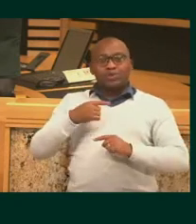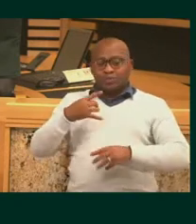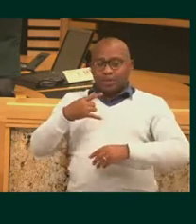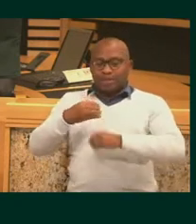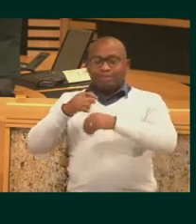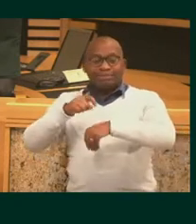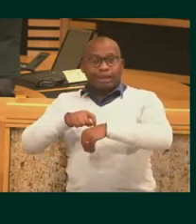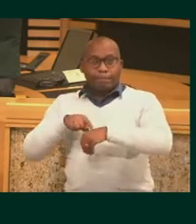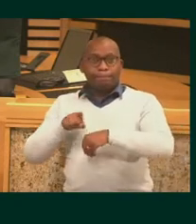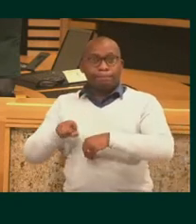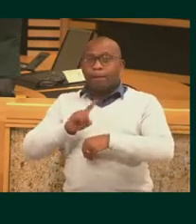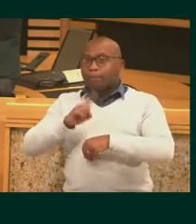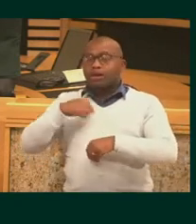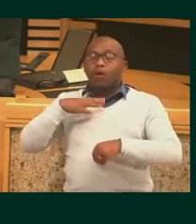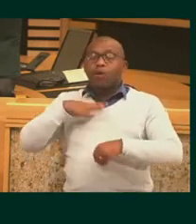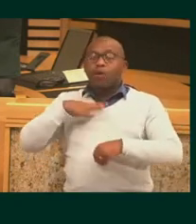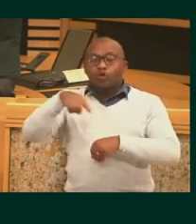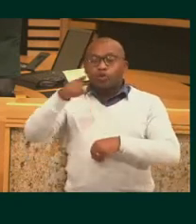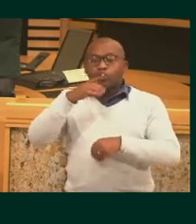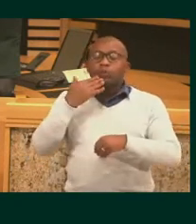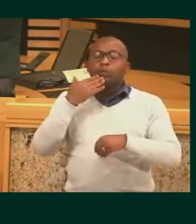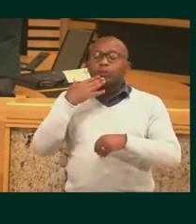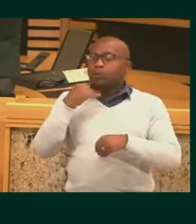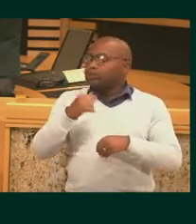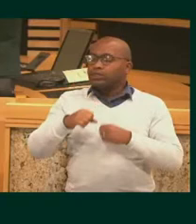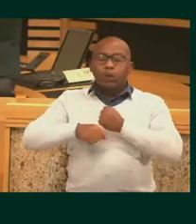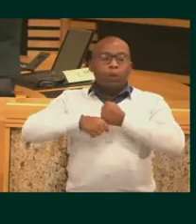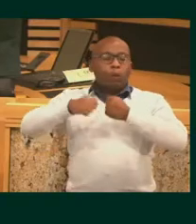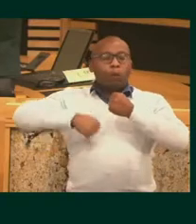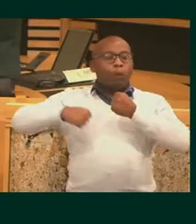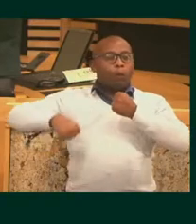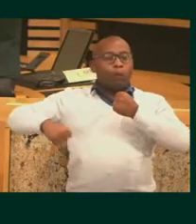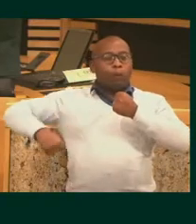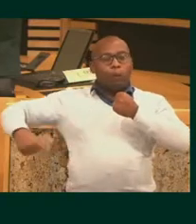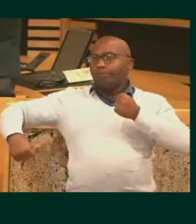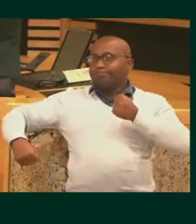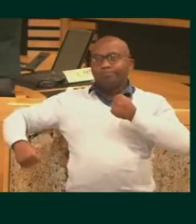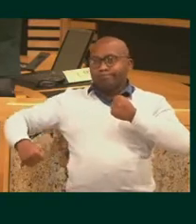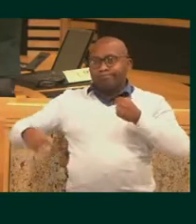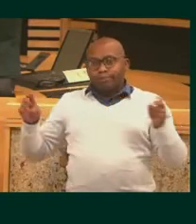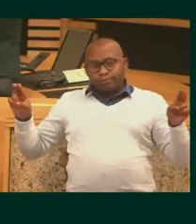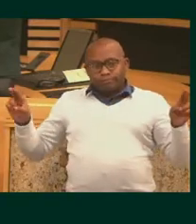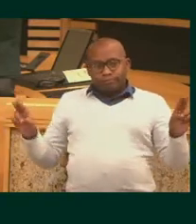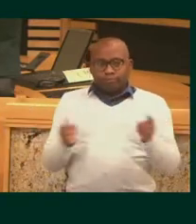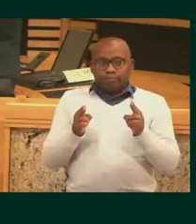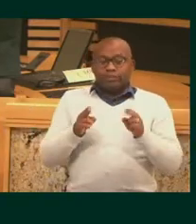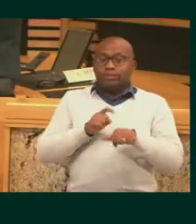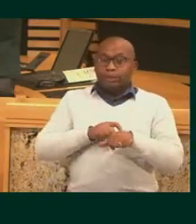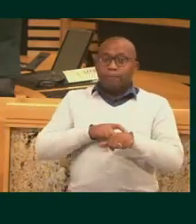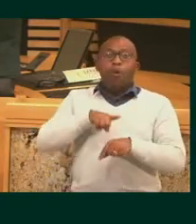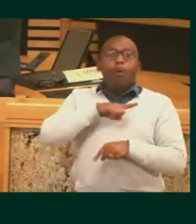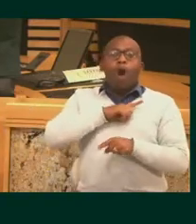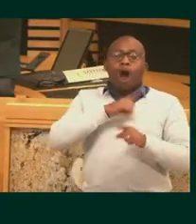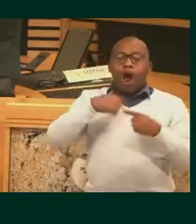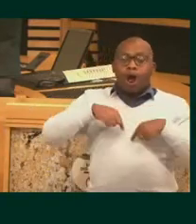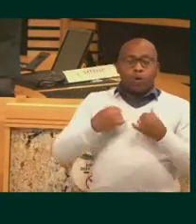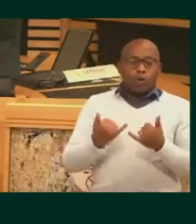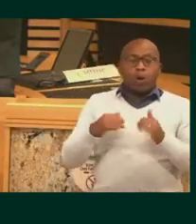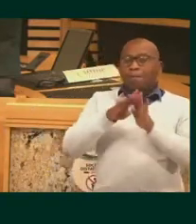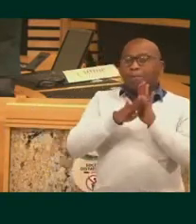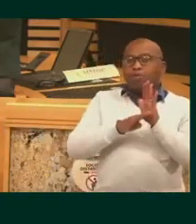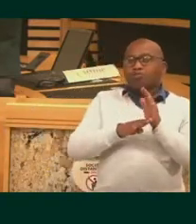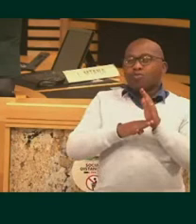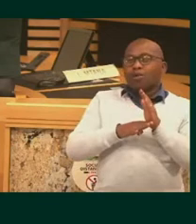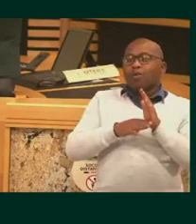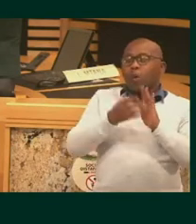ms's to just be succinct uh in answering the questions because of the lengthier of the program the first question